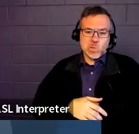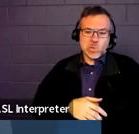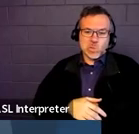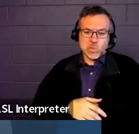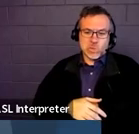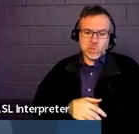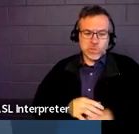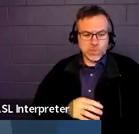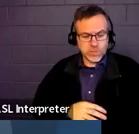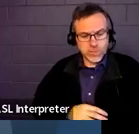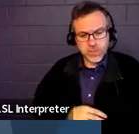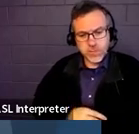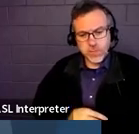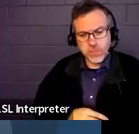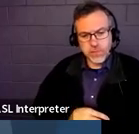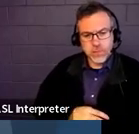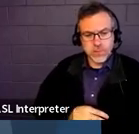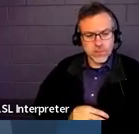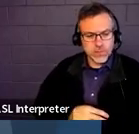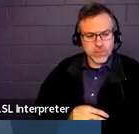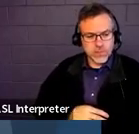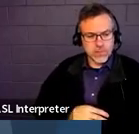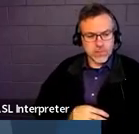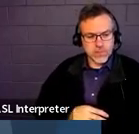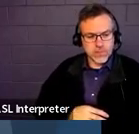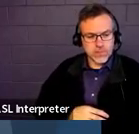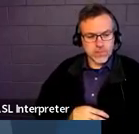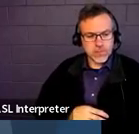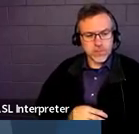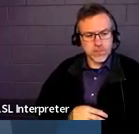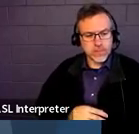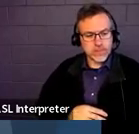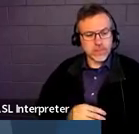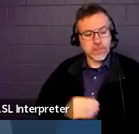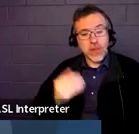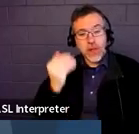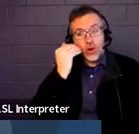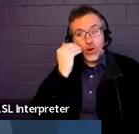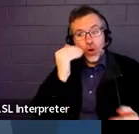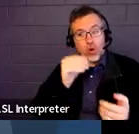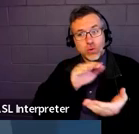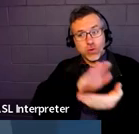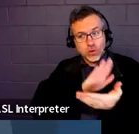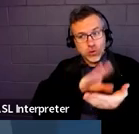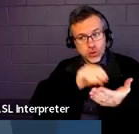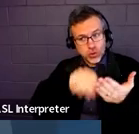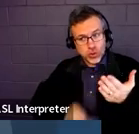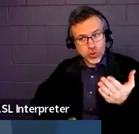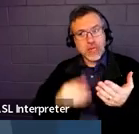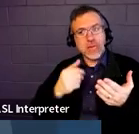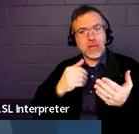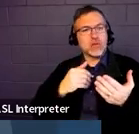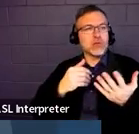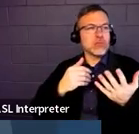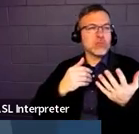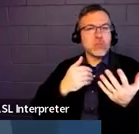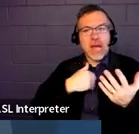supported employment, where the student has a job coach that goes with them to the job site, and then